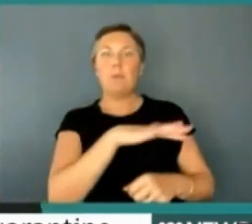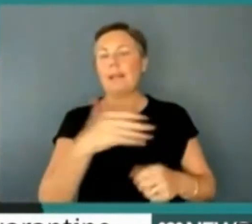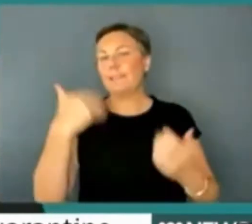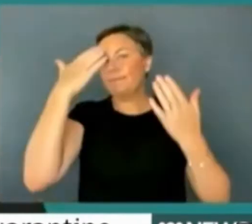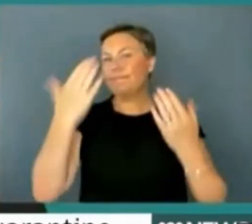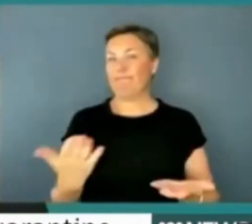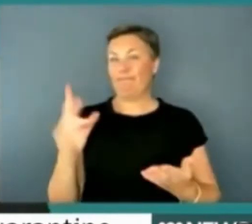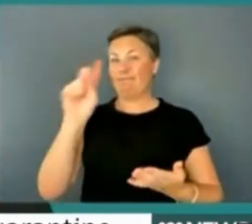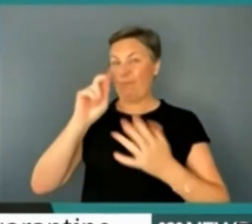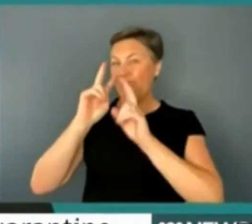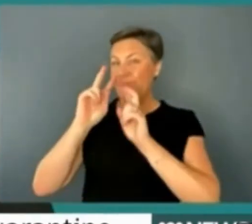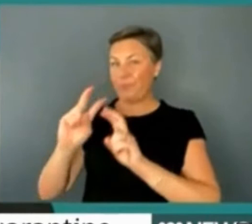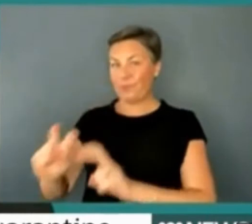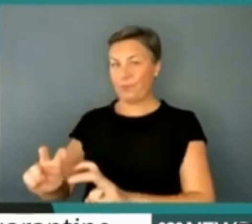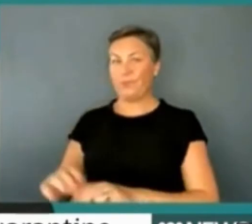currently undertaking.